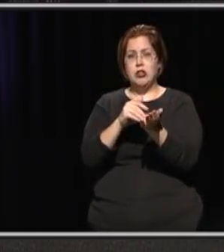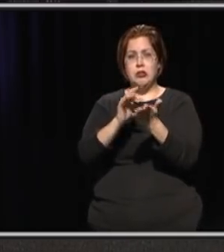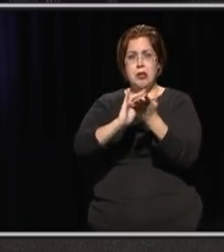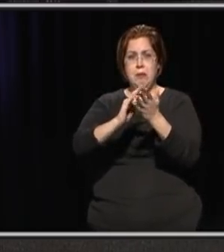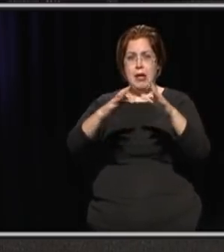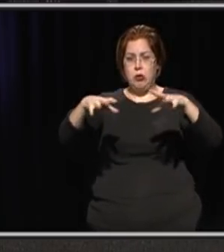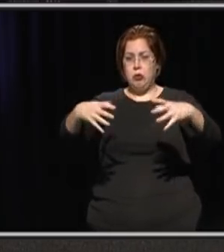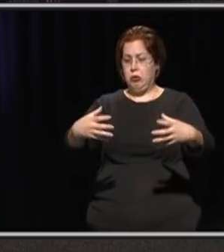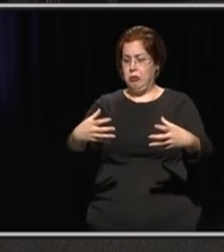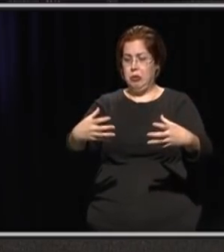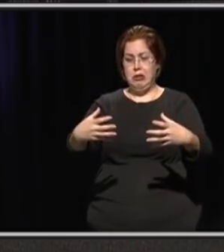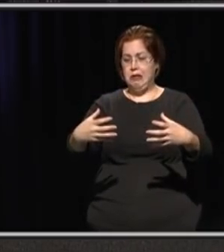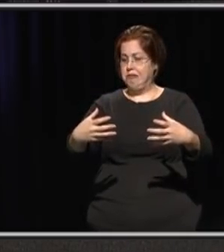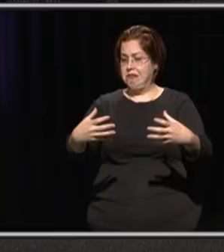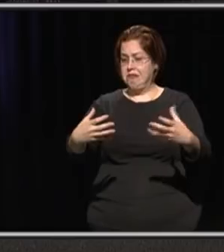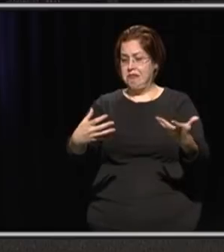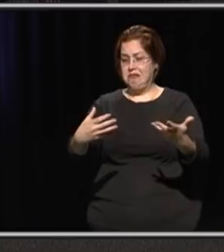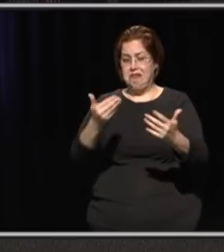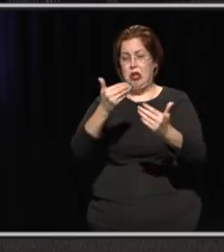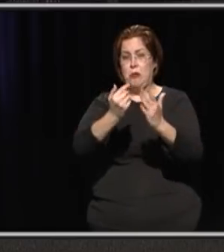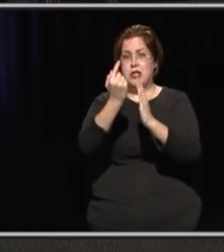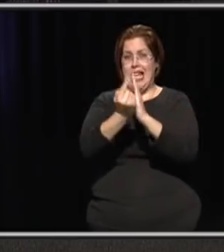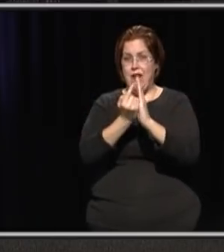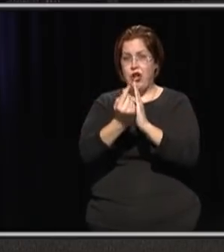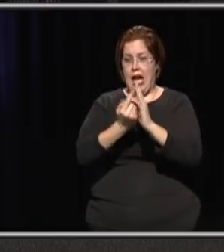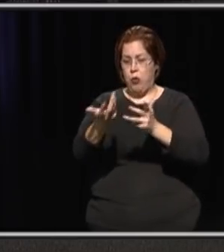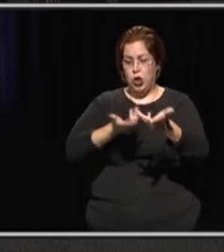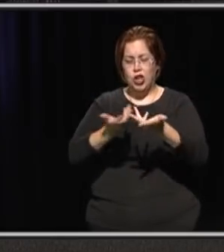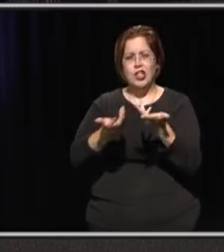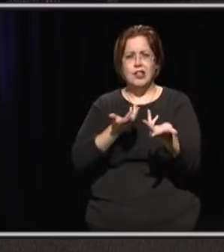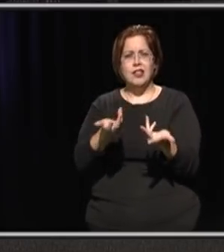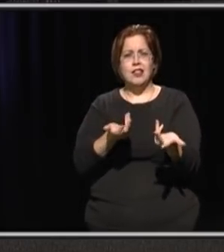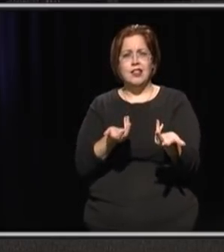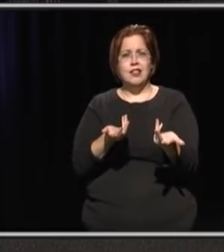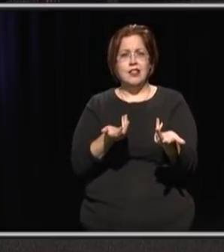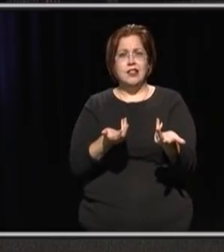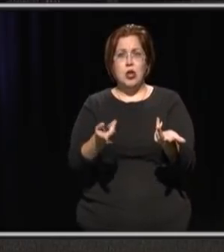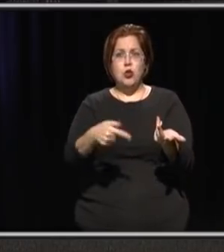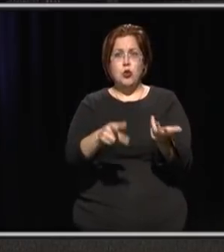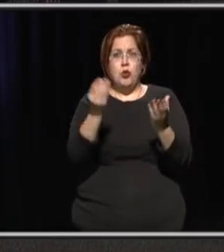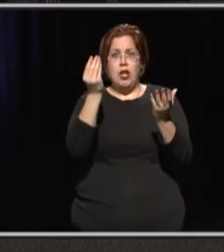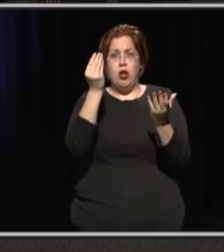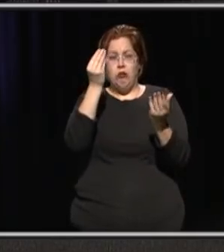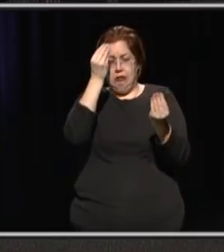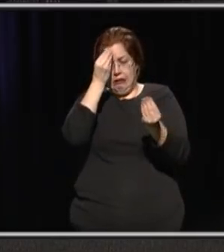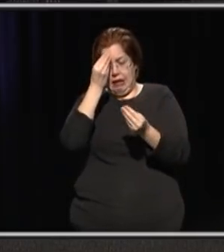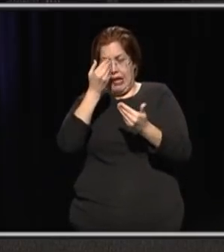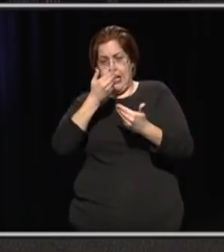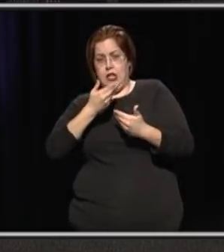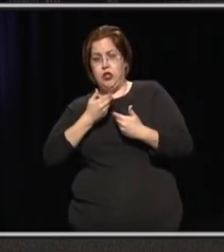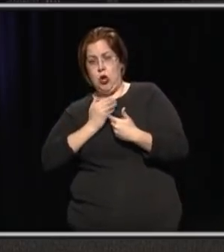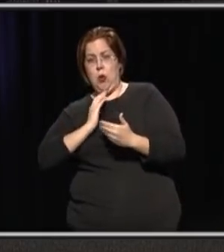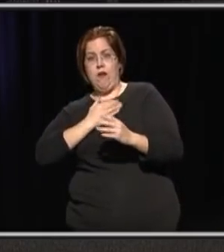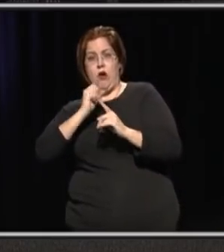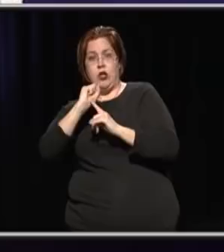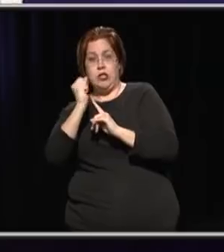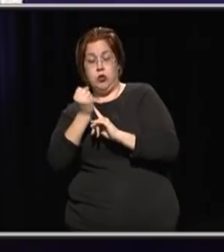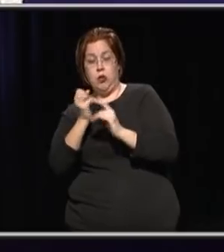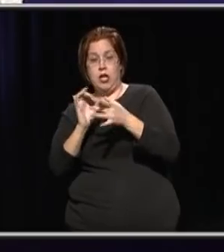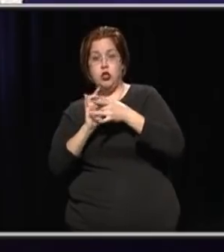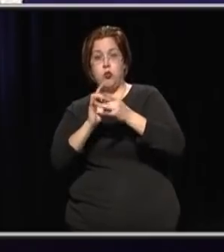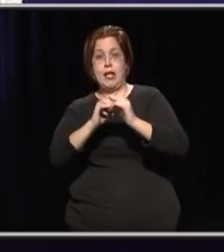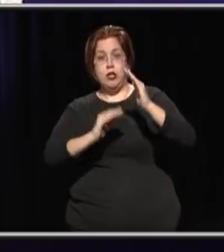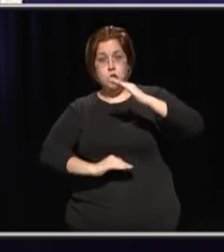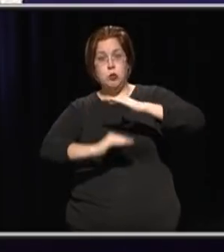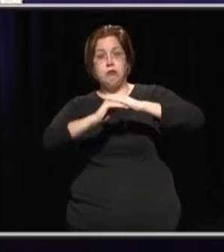community on an almost hourly basis, and so they're keeping us apprised of where we are with regard to